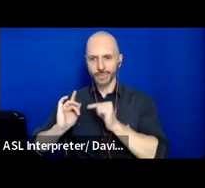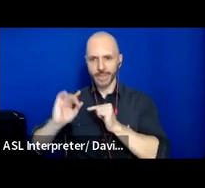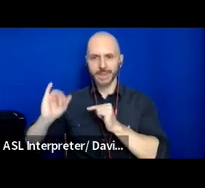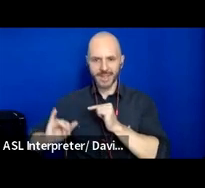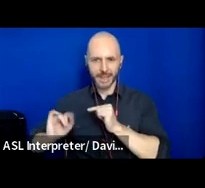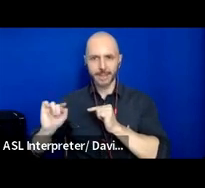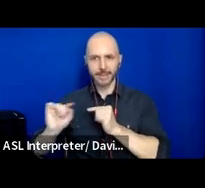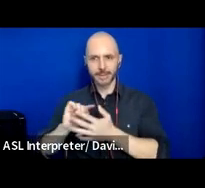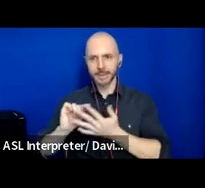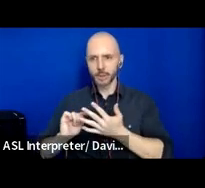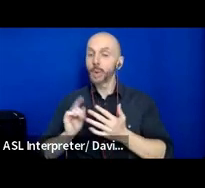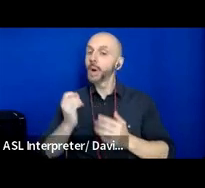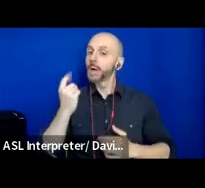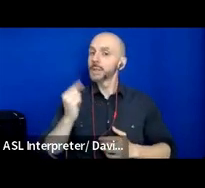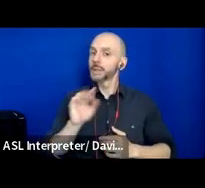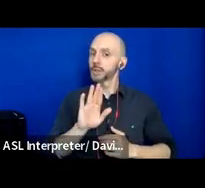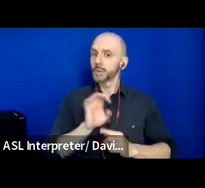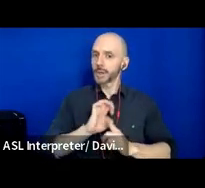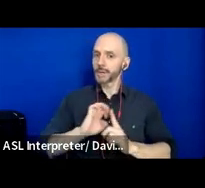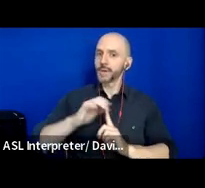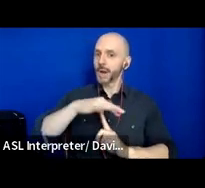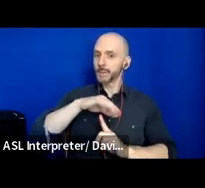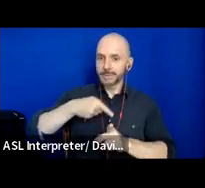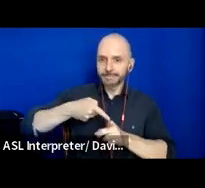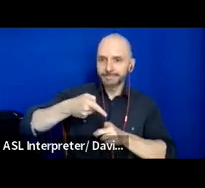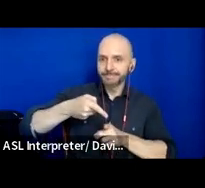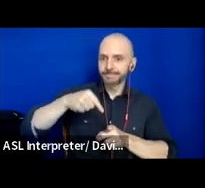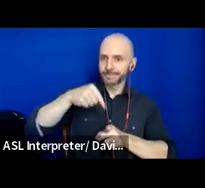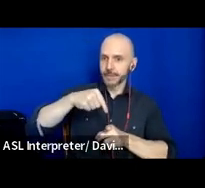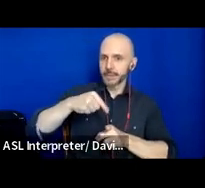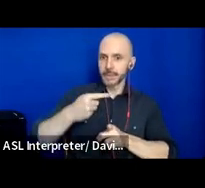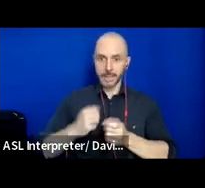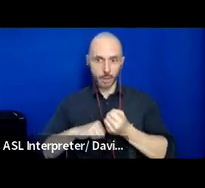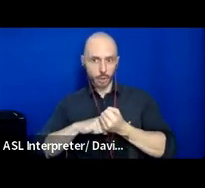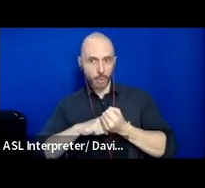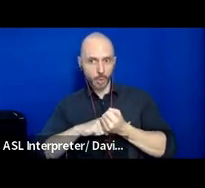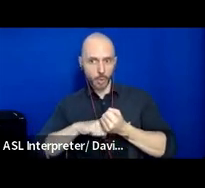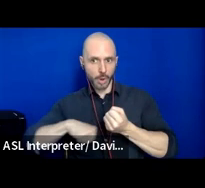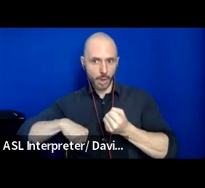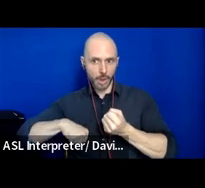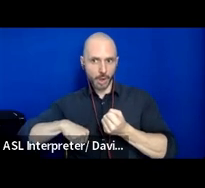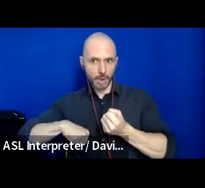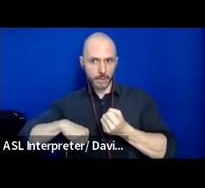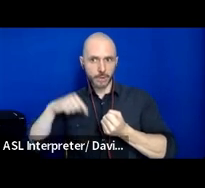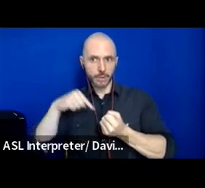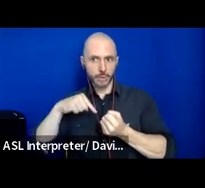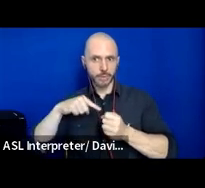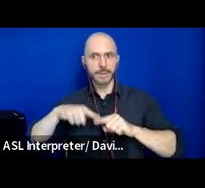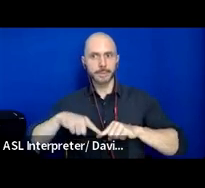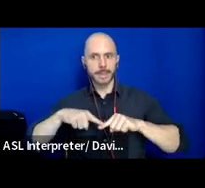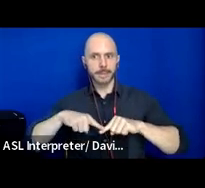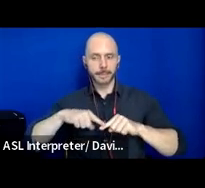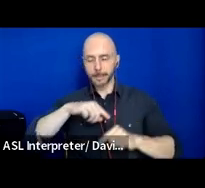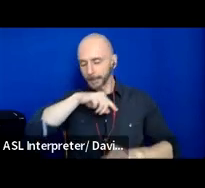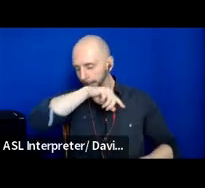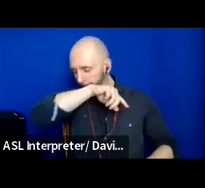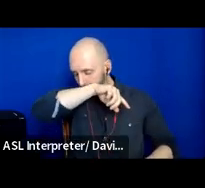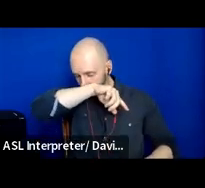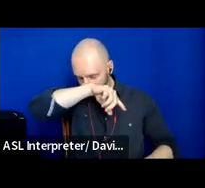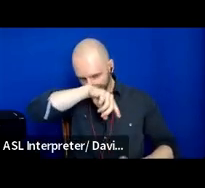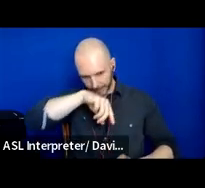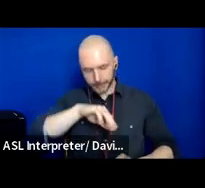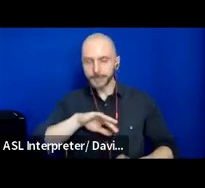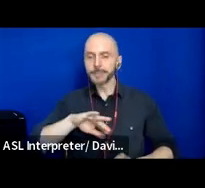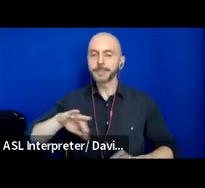in the environment about what is the kinds of workspaces and workplaces that we want to have. And also even things like thinking about what is the model